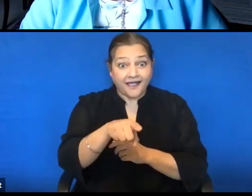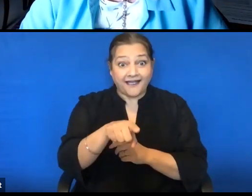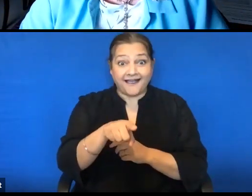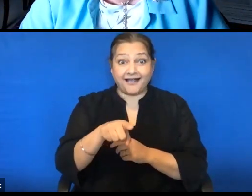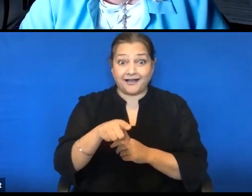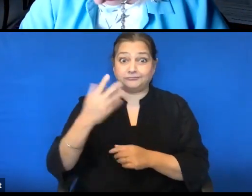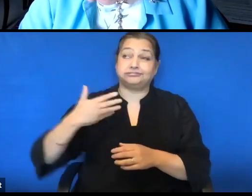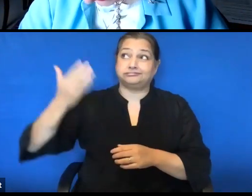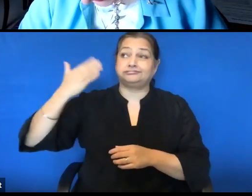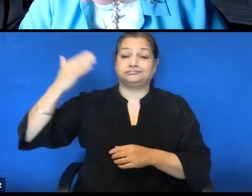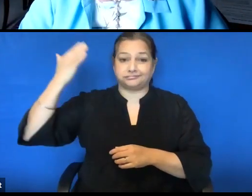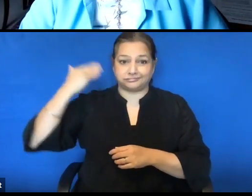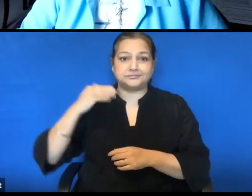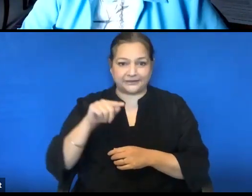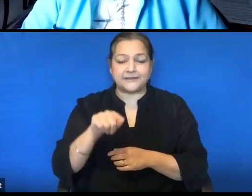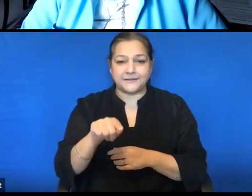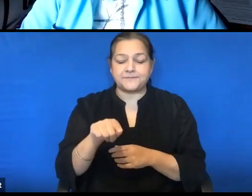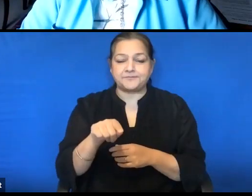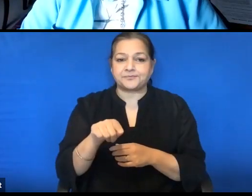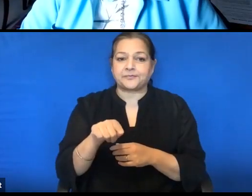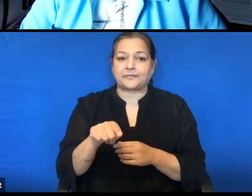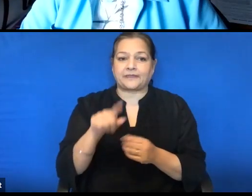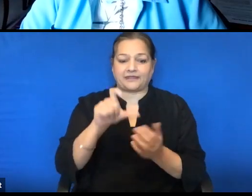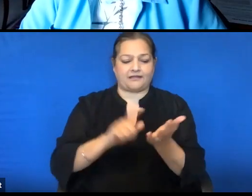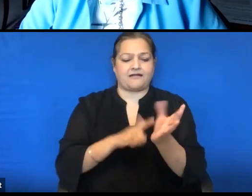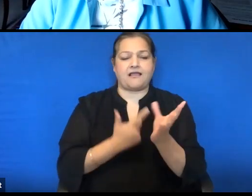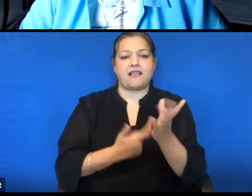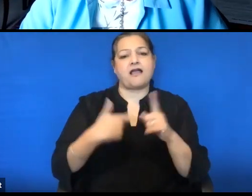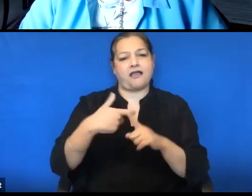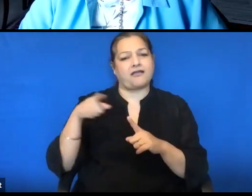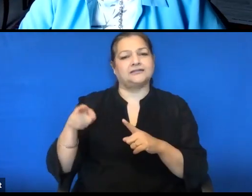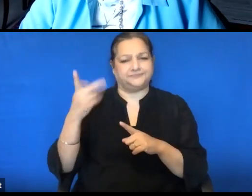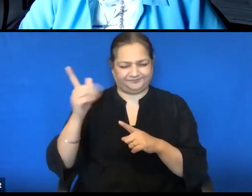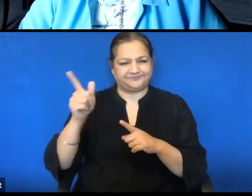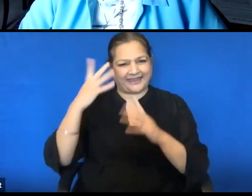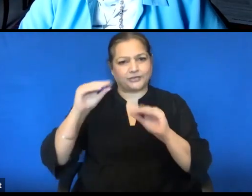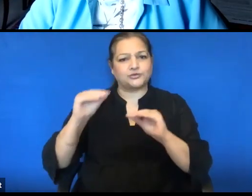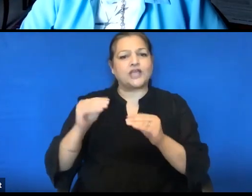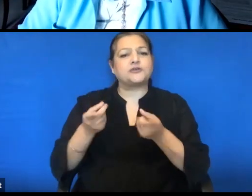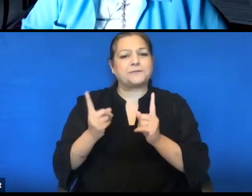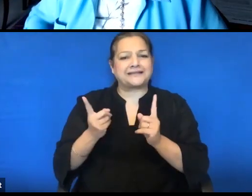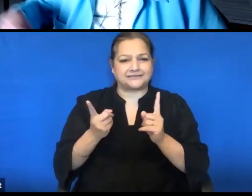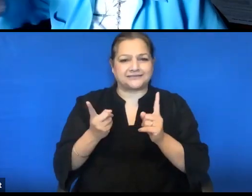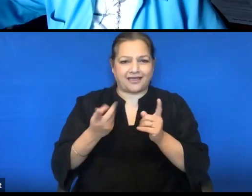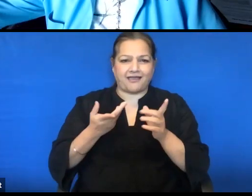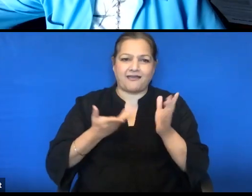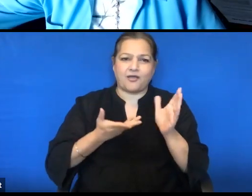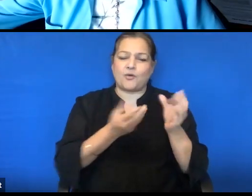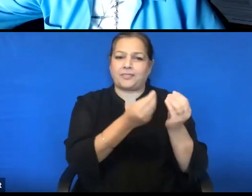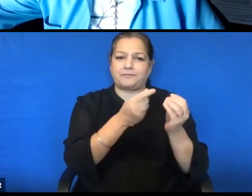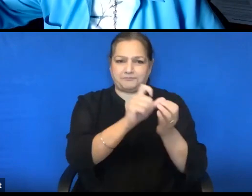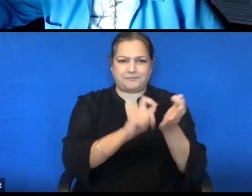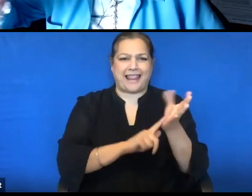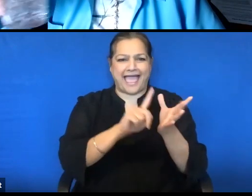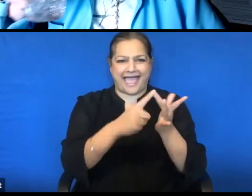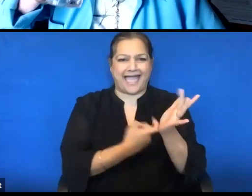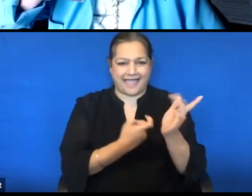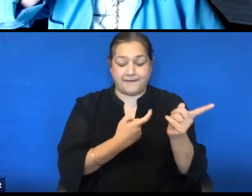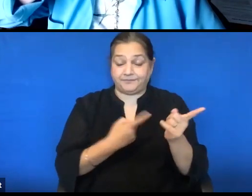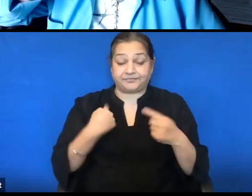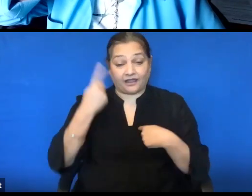Some way when Clark was the education minister under Blair. And I thought that